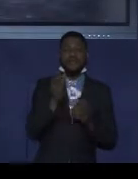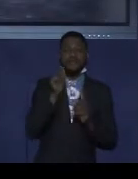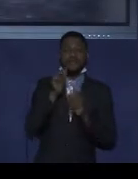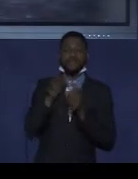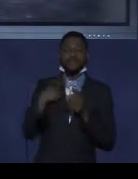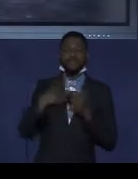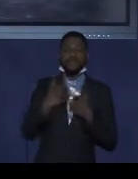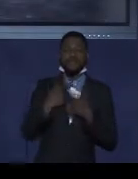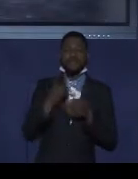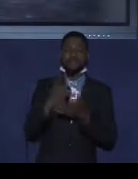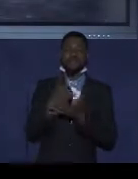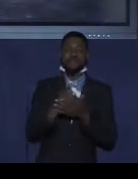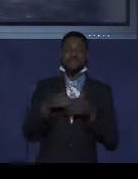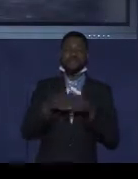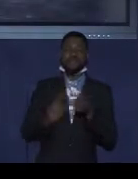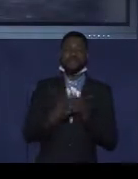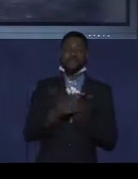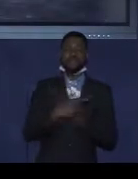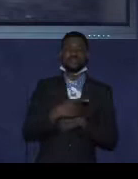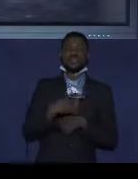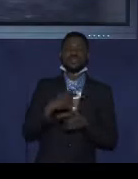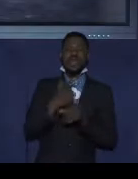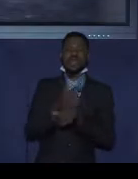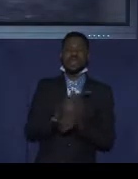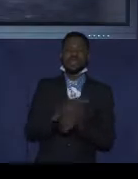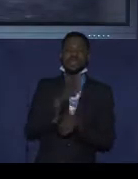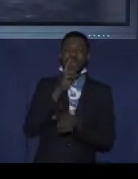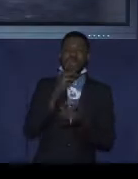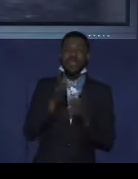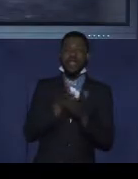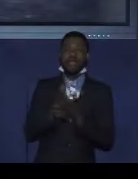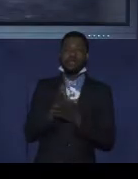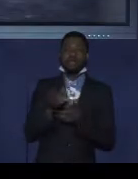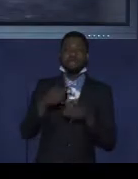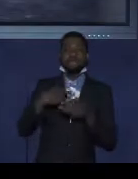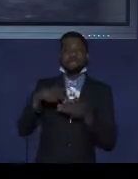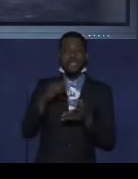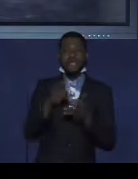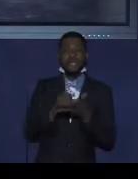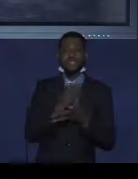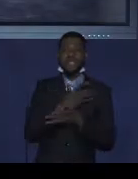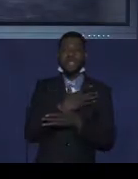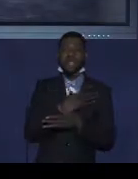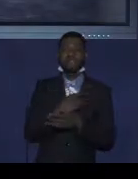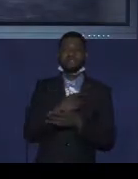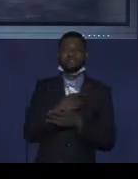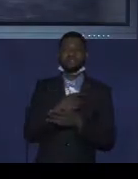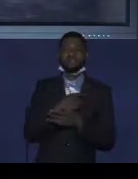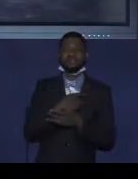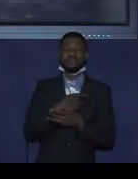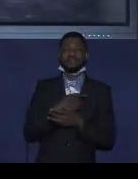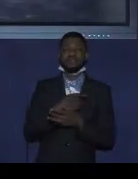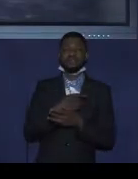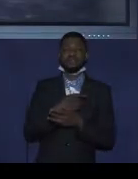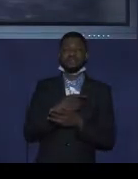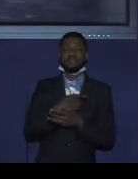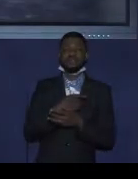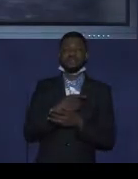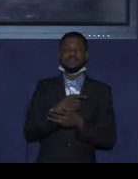have discussed in today's lesson are very much correct. So mark it and rate